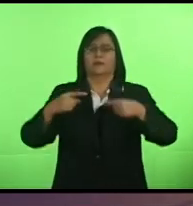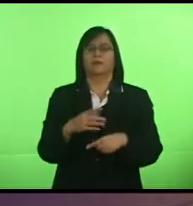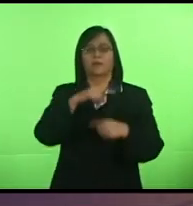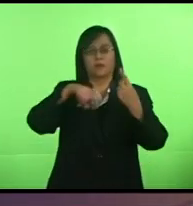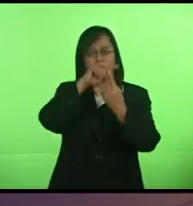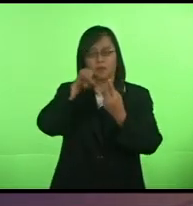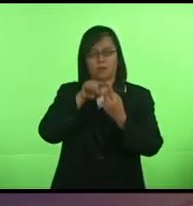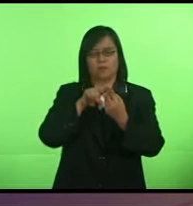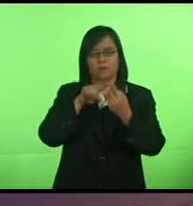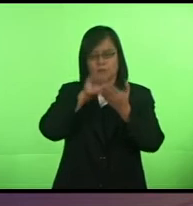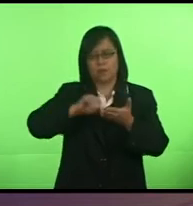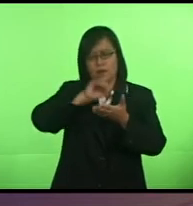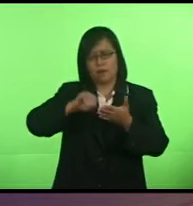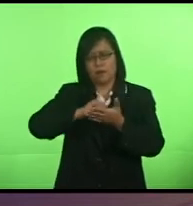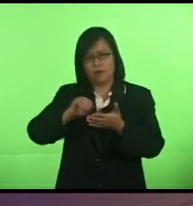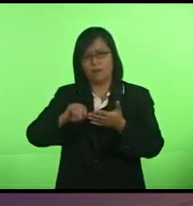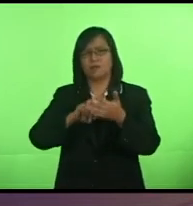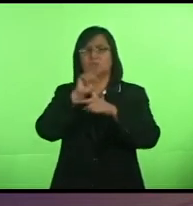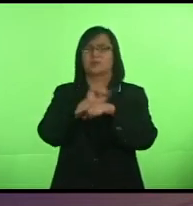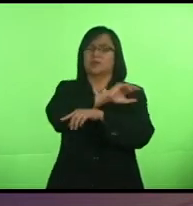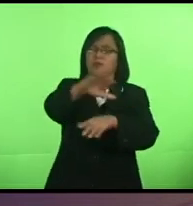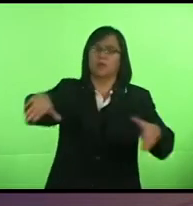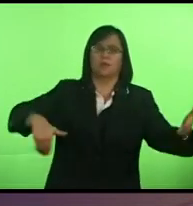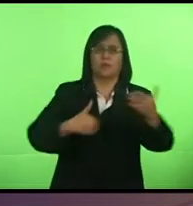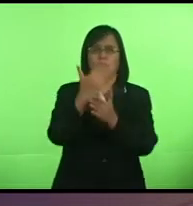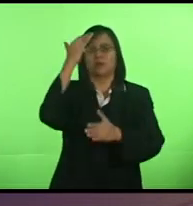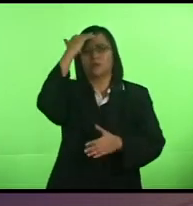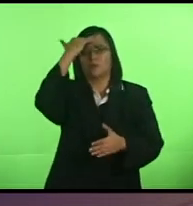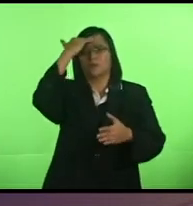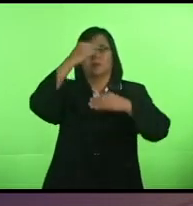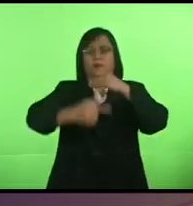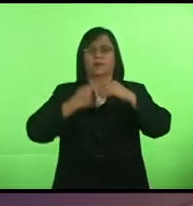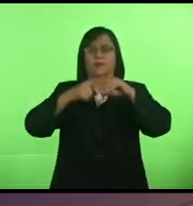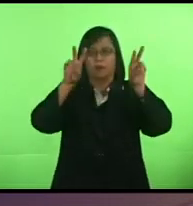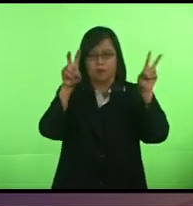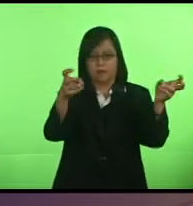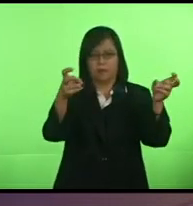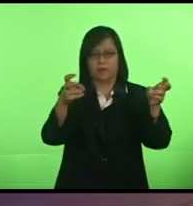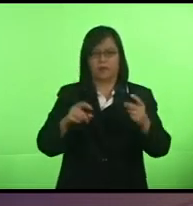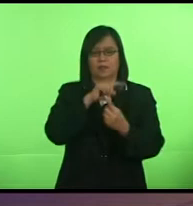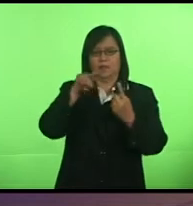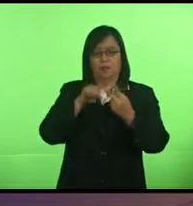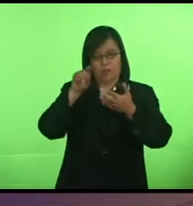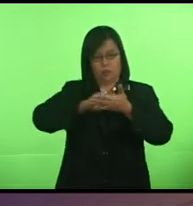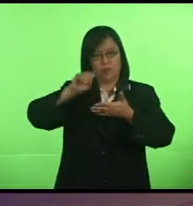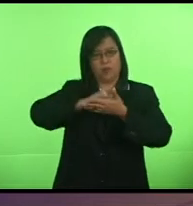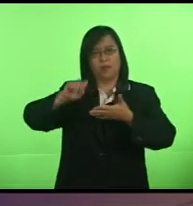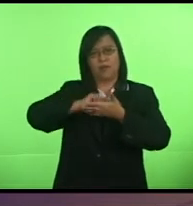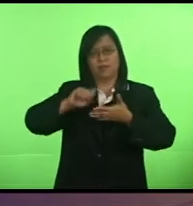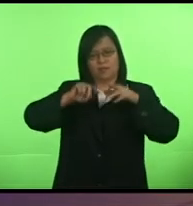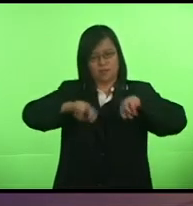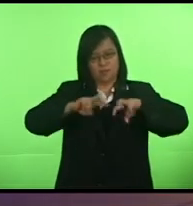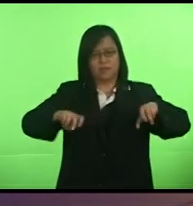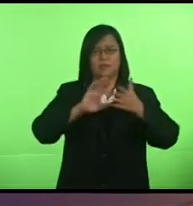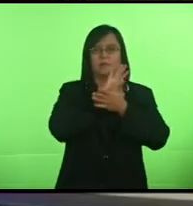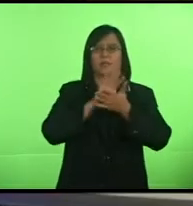everything that you personally know and have thought about a subject. When you write a research paper, you build upon